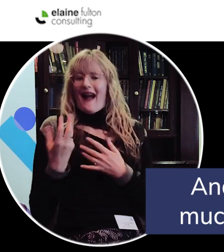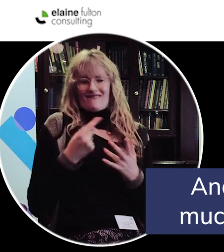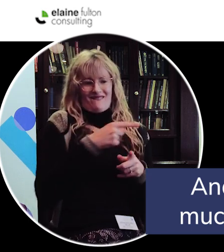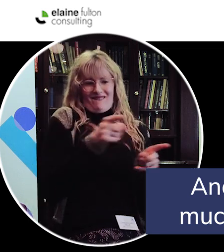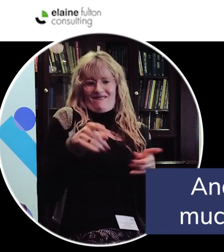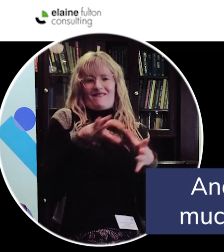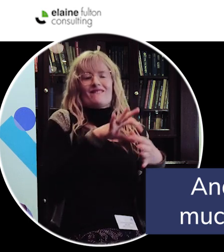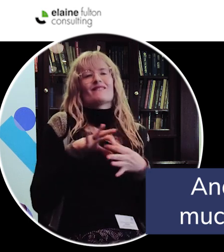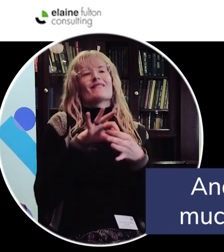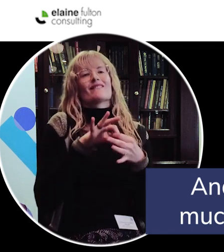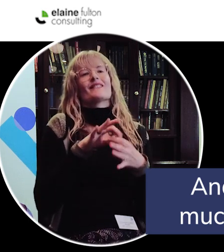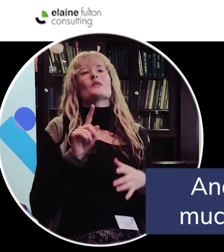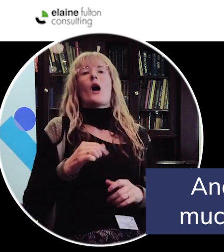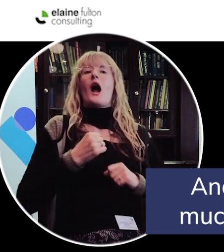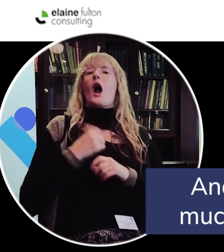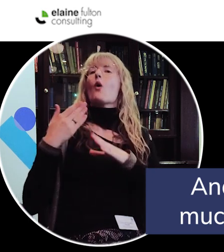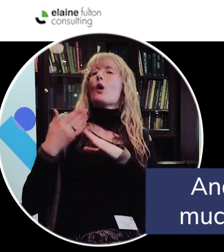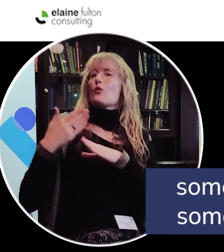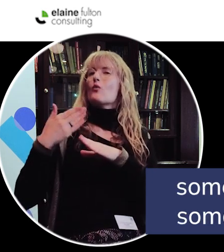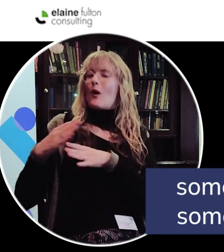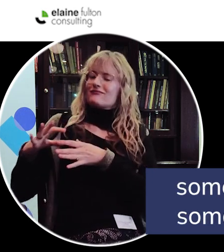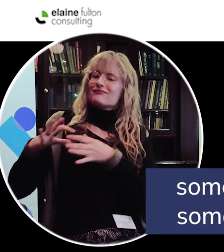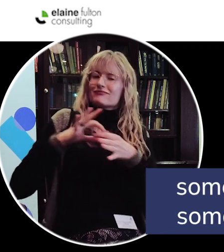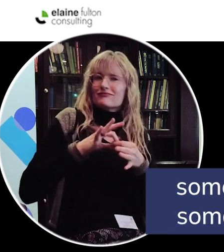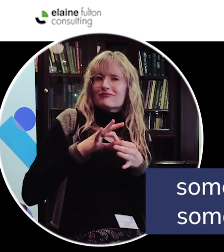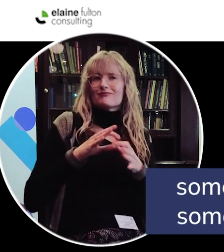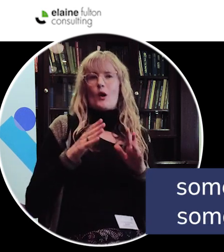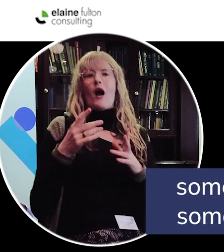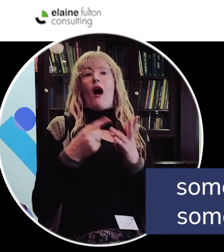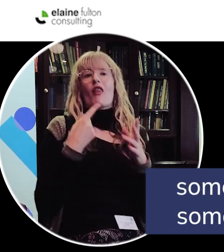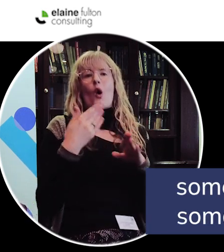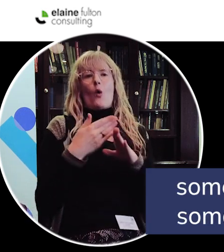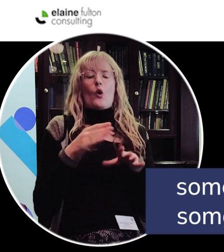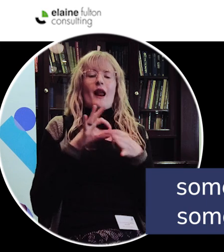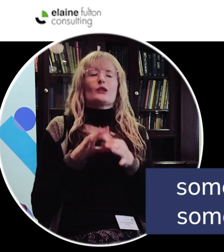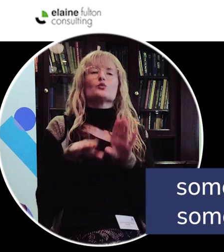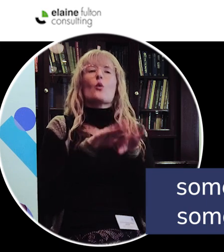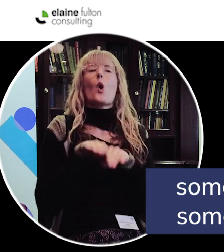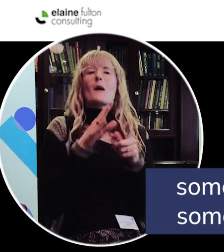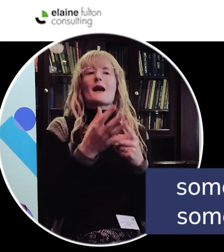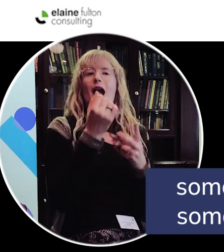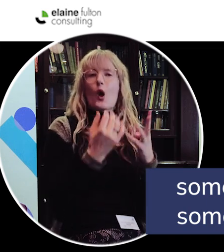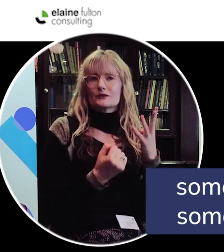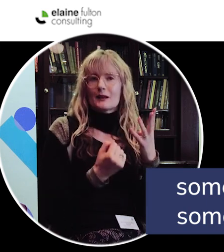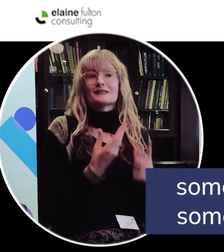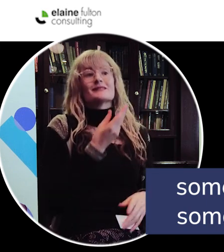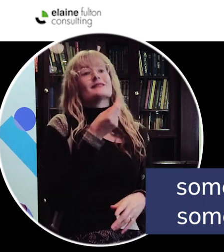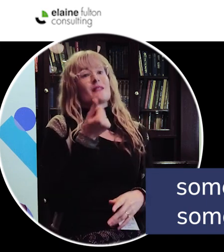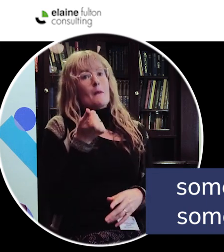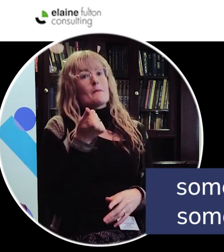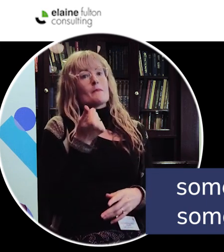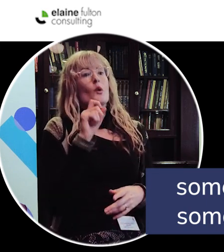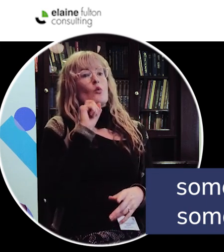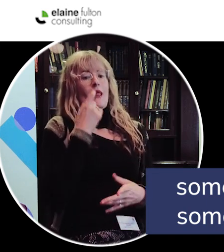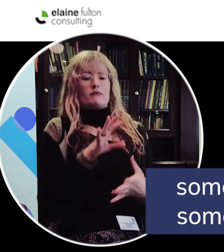that much wider piece of work around common outcomes, some of the resulting actions will be local and with us, some will be across